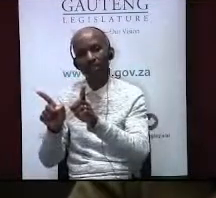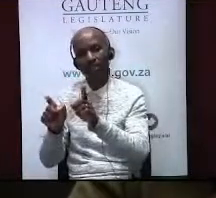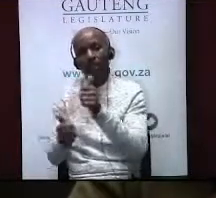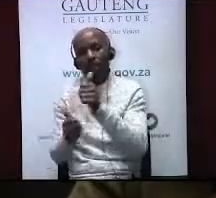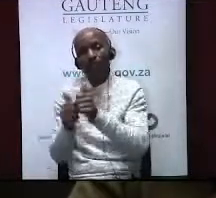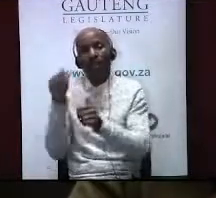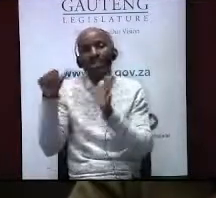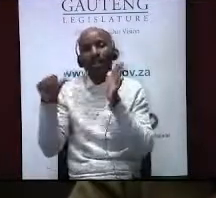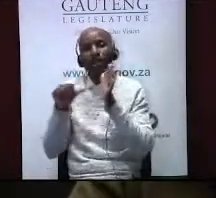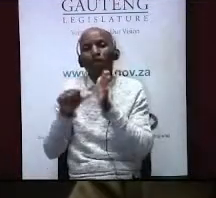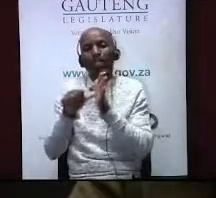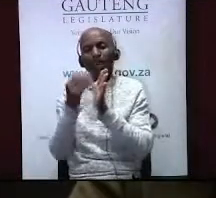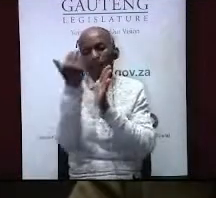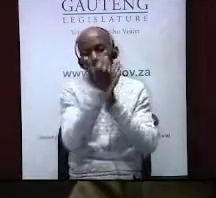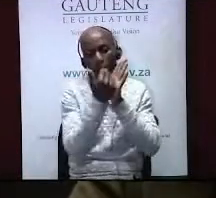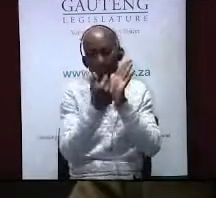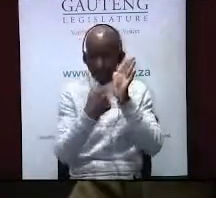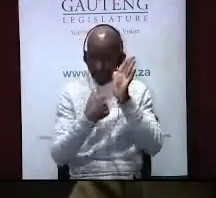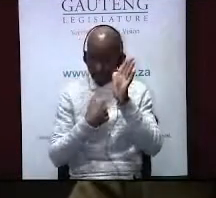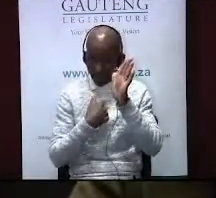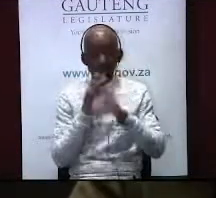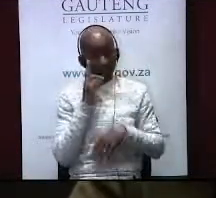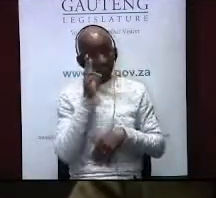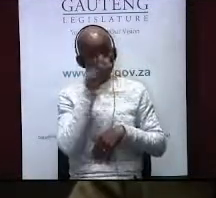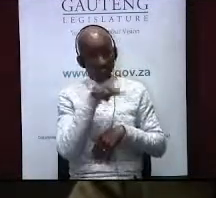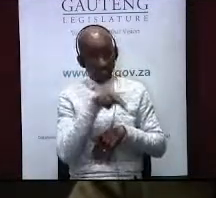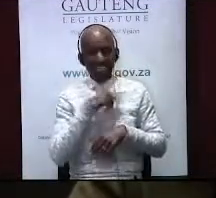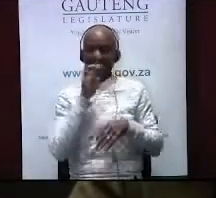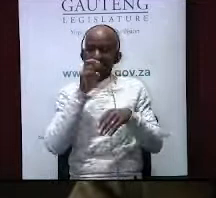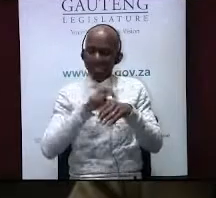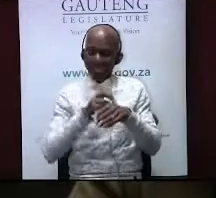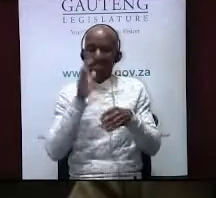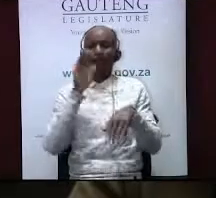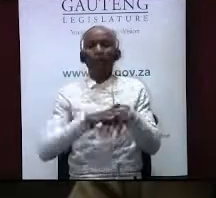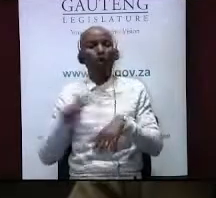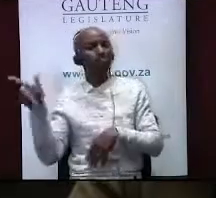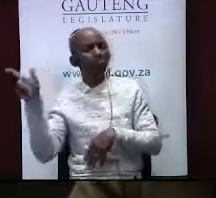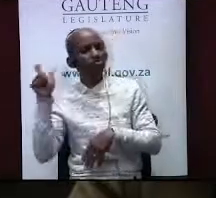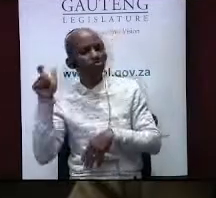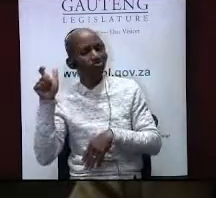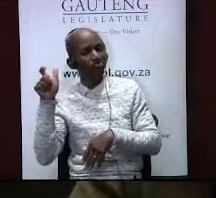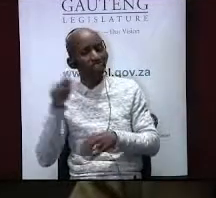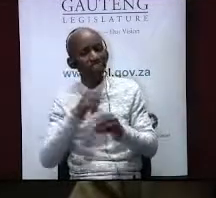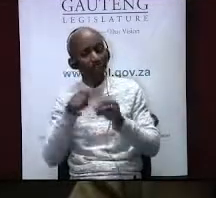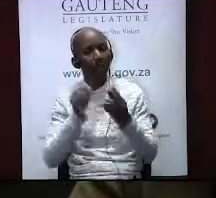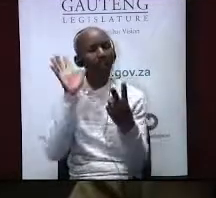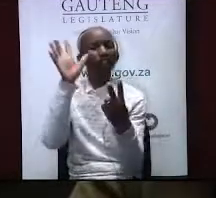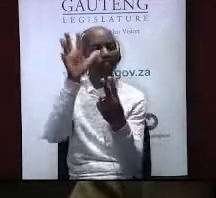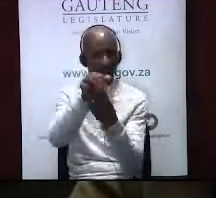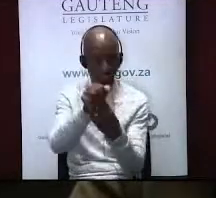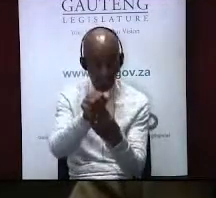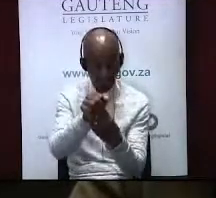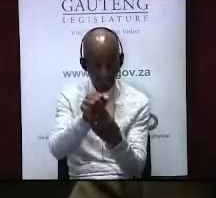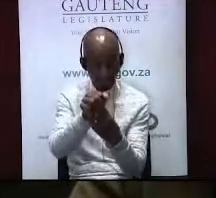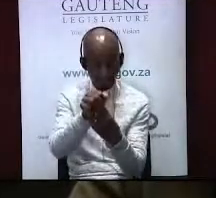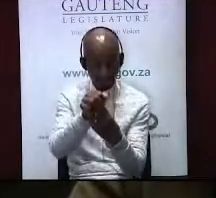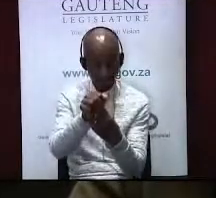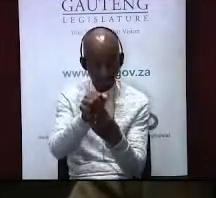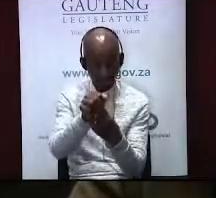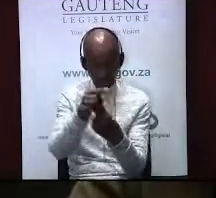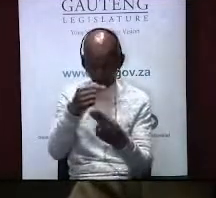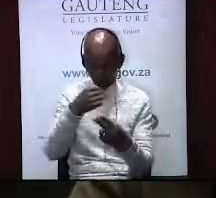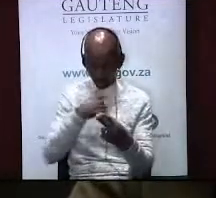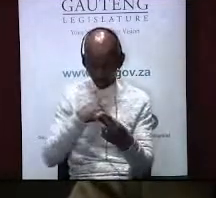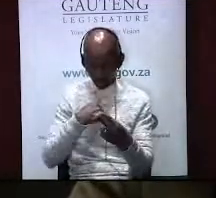most important program that I realized that it needs more attention, it was that of the victims as